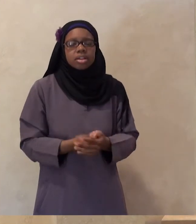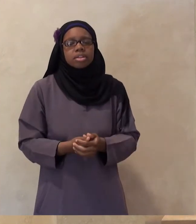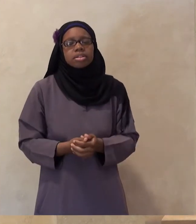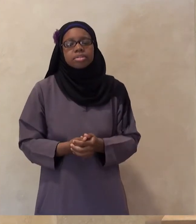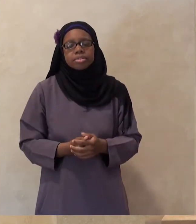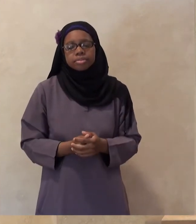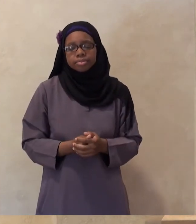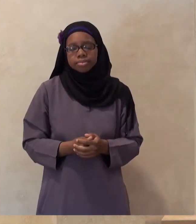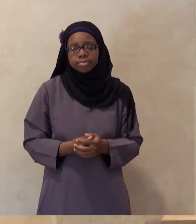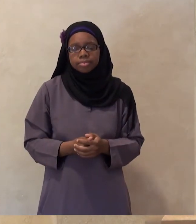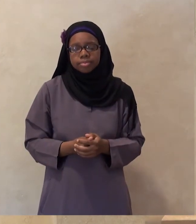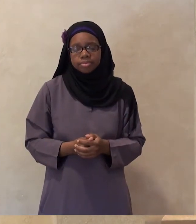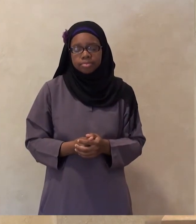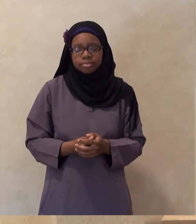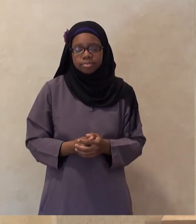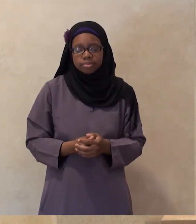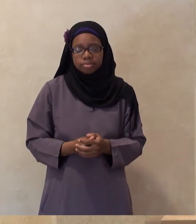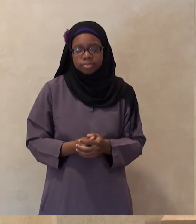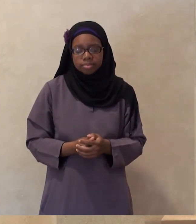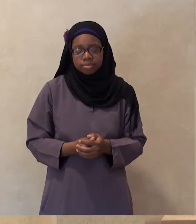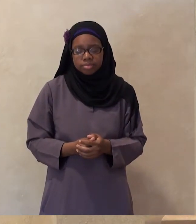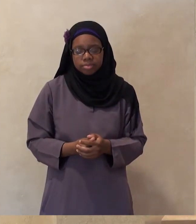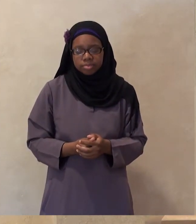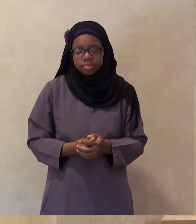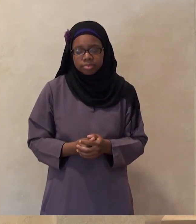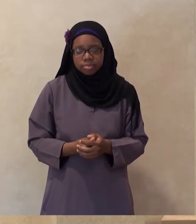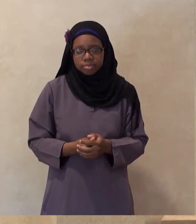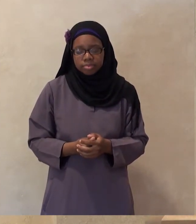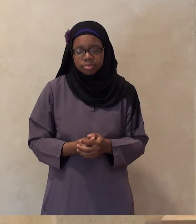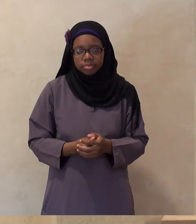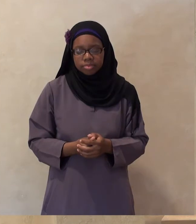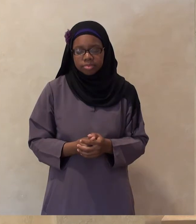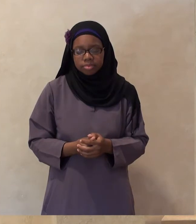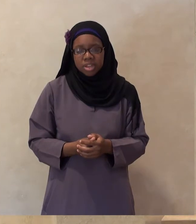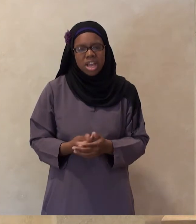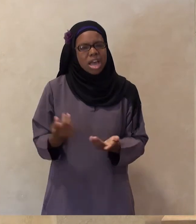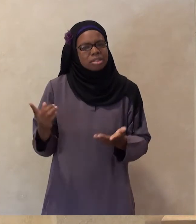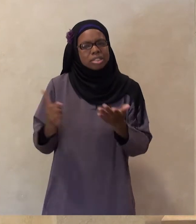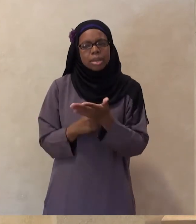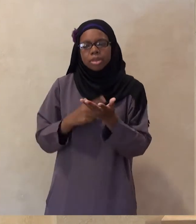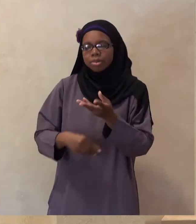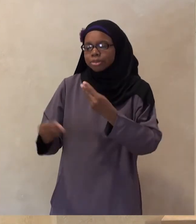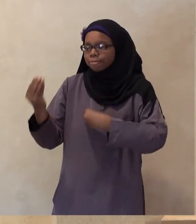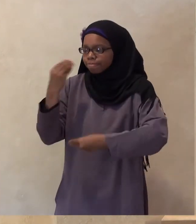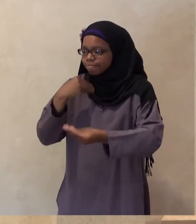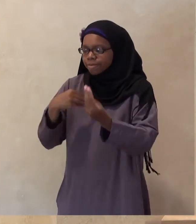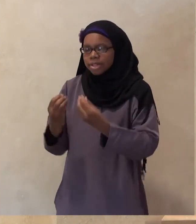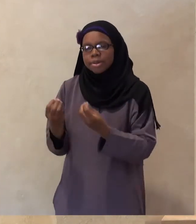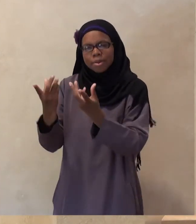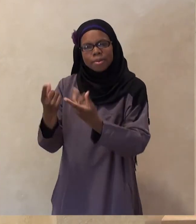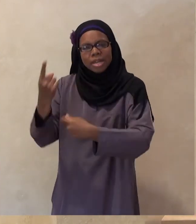so many days that we thought that he would never fast again.